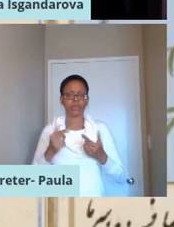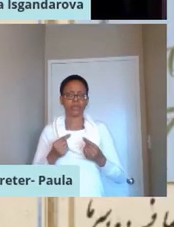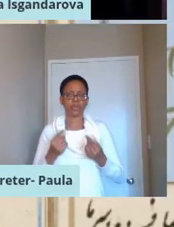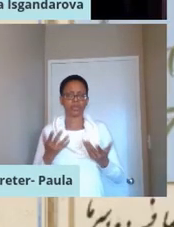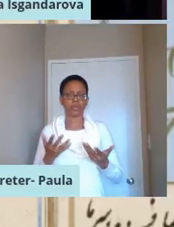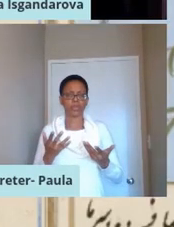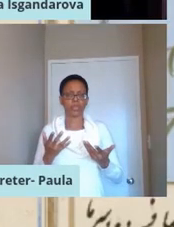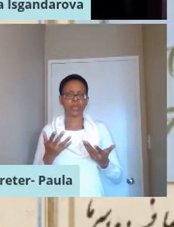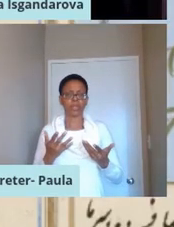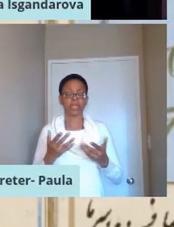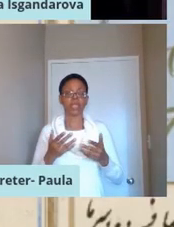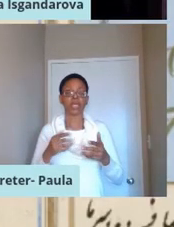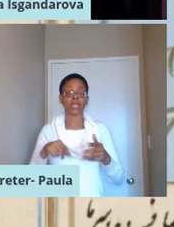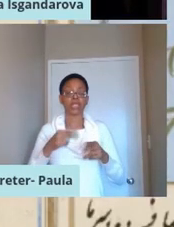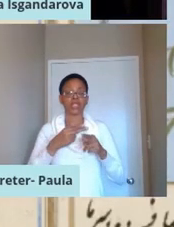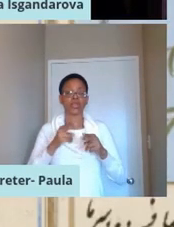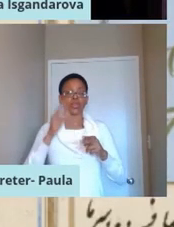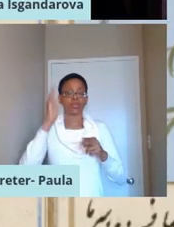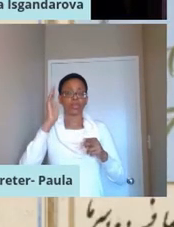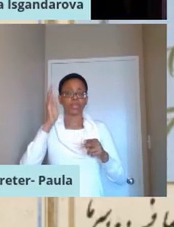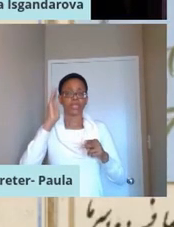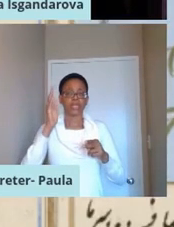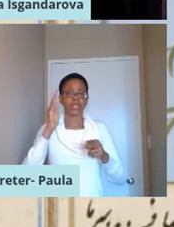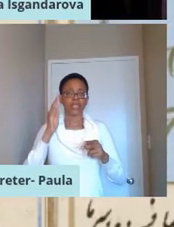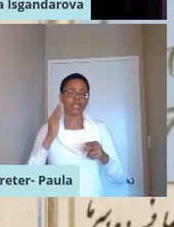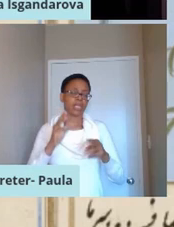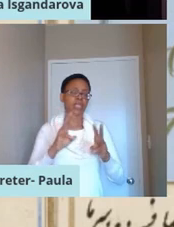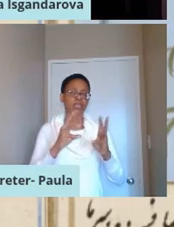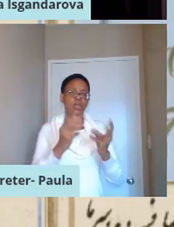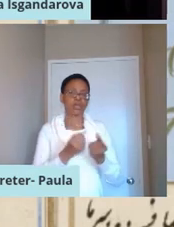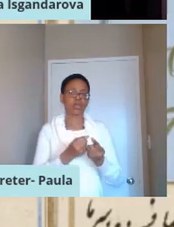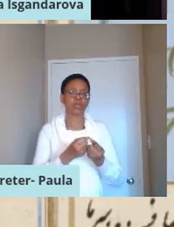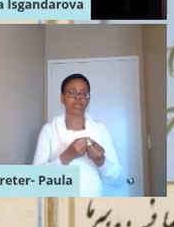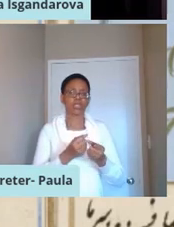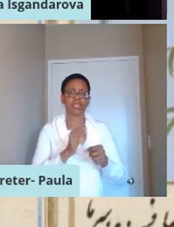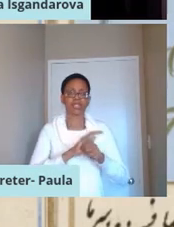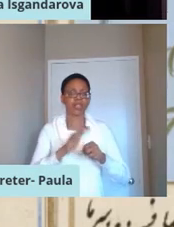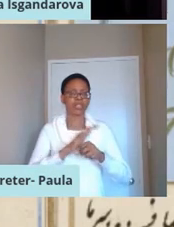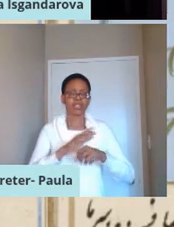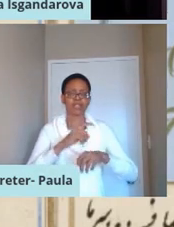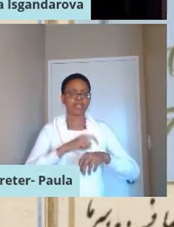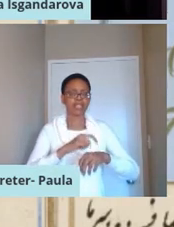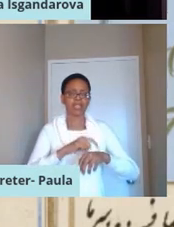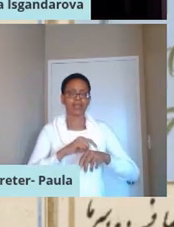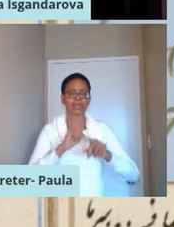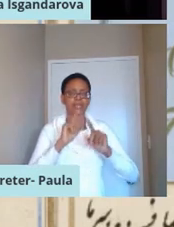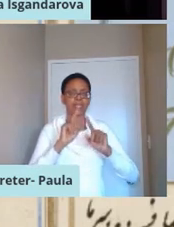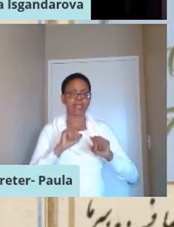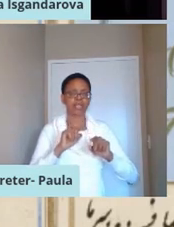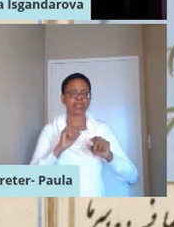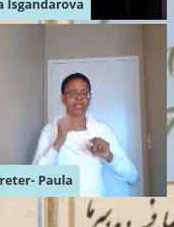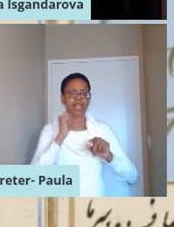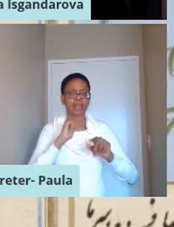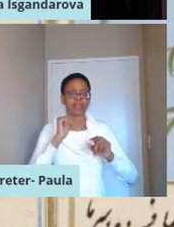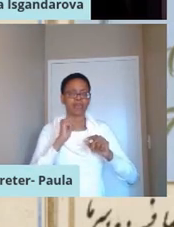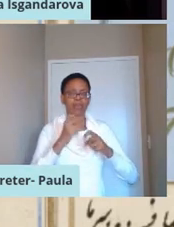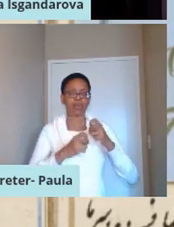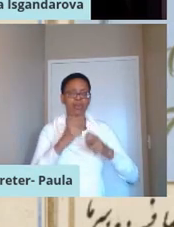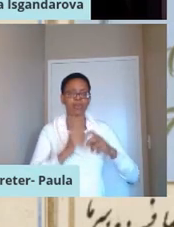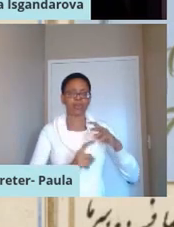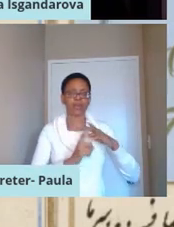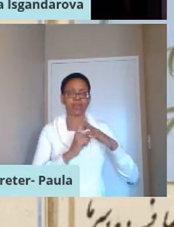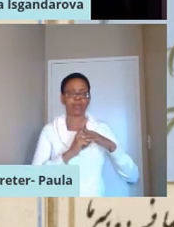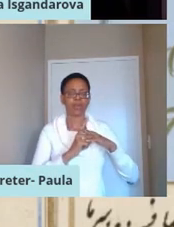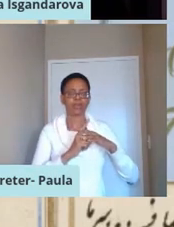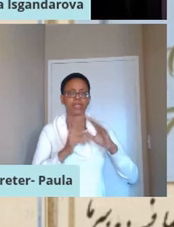short presentation and also during this conference, we don't have enough time to respond to all issues that we face,